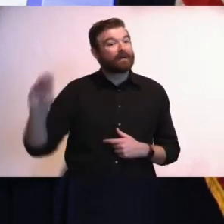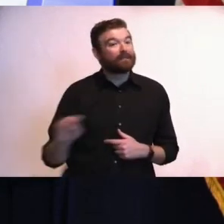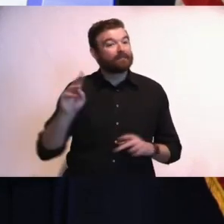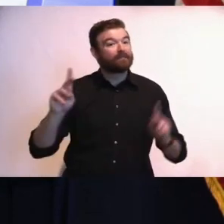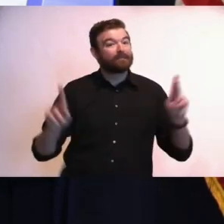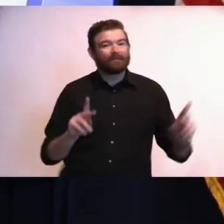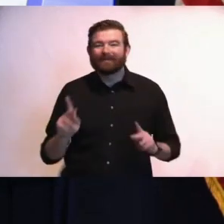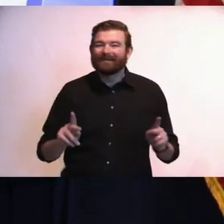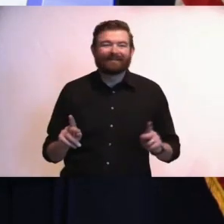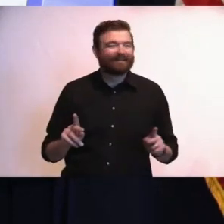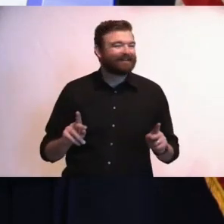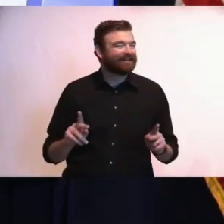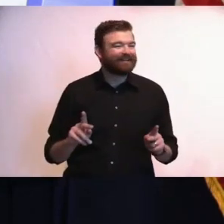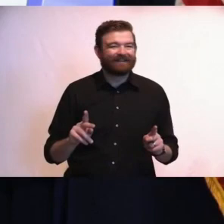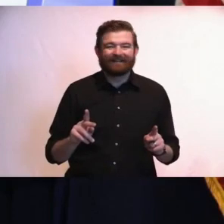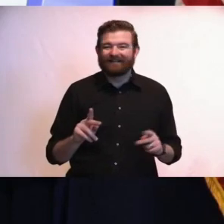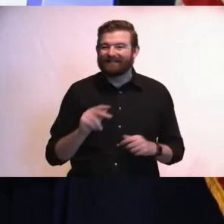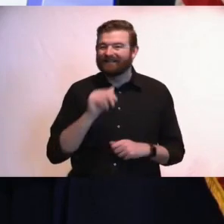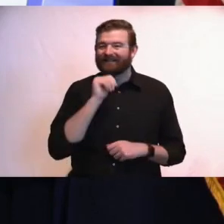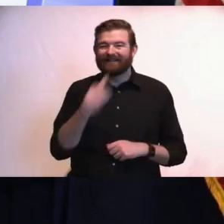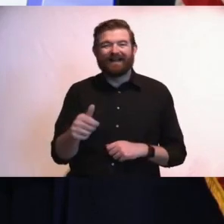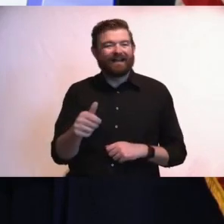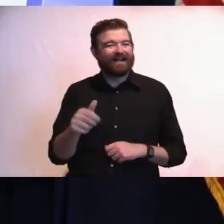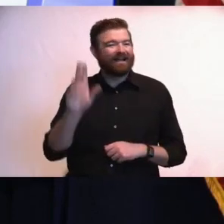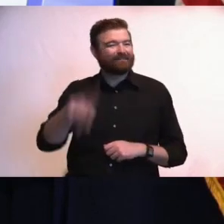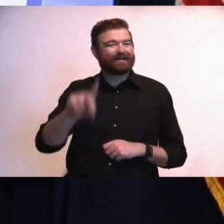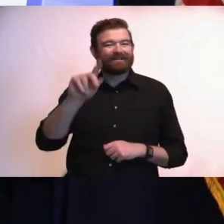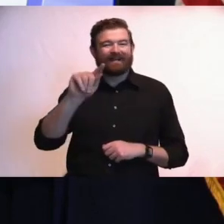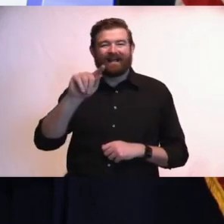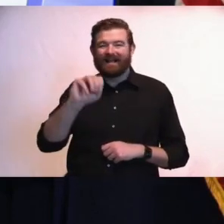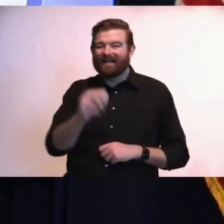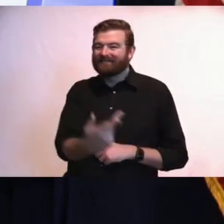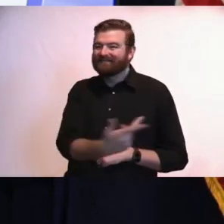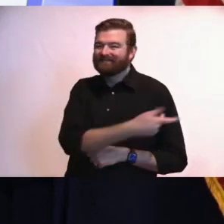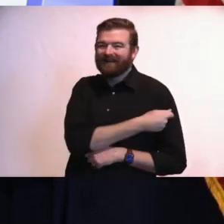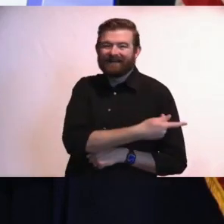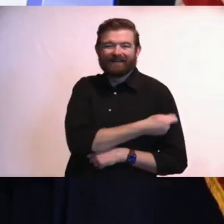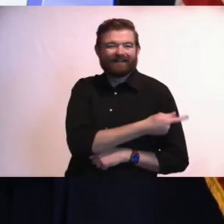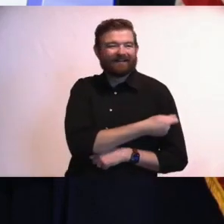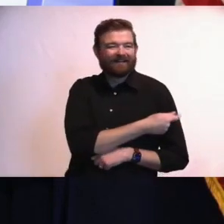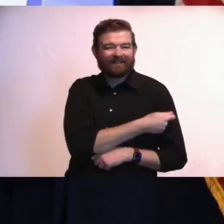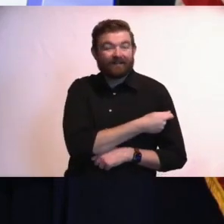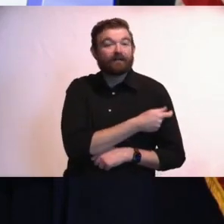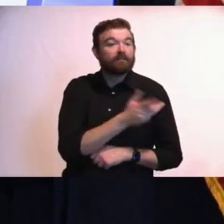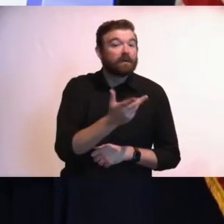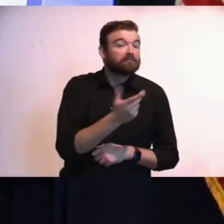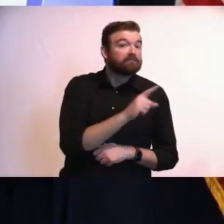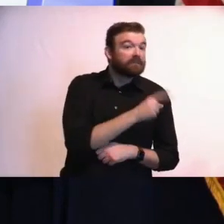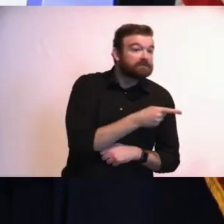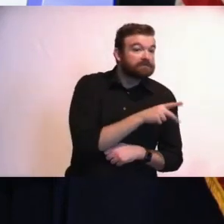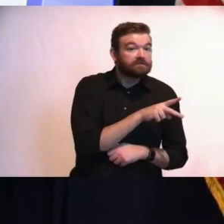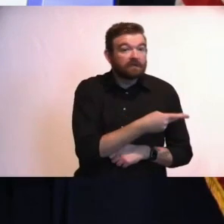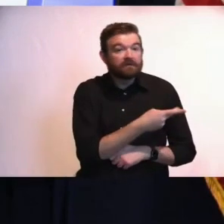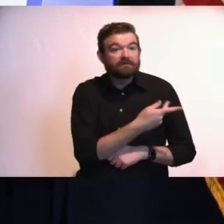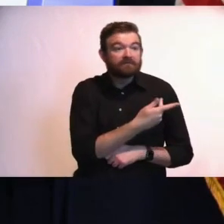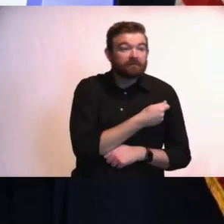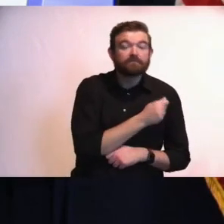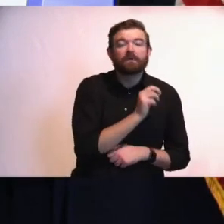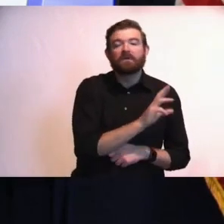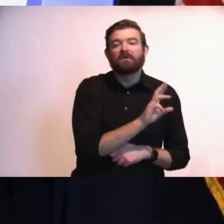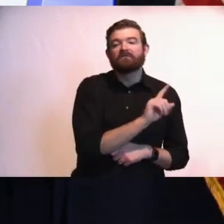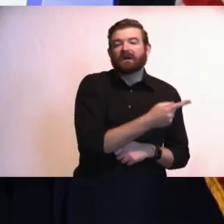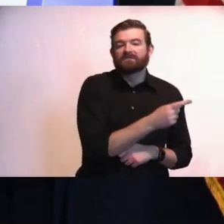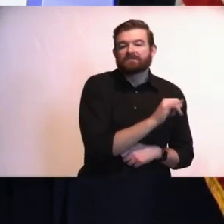COVID-19 vaccination. So if you have received your primary series 5 months ago, you are eligible for a booster. Your